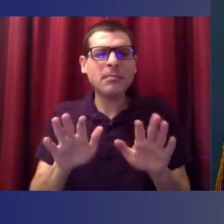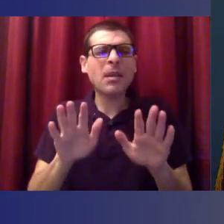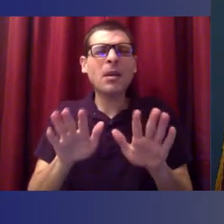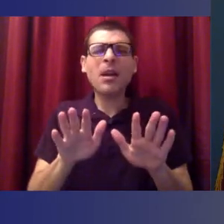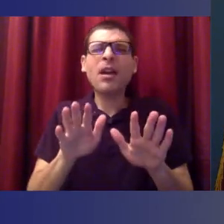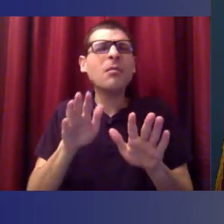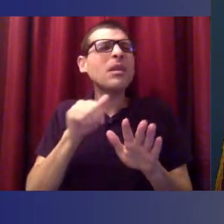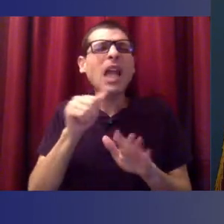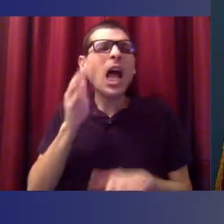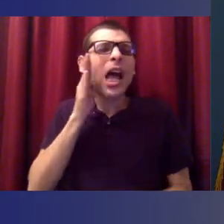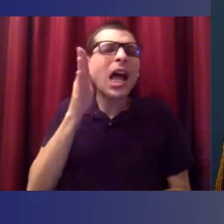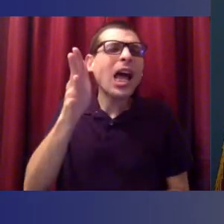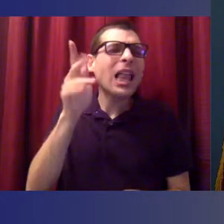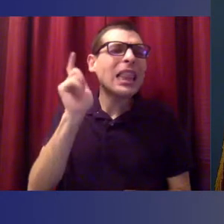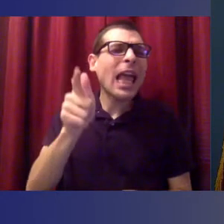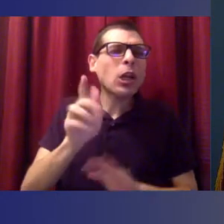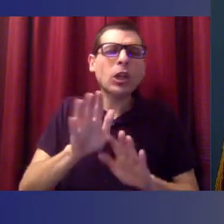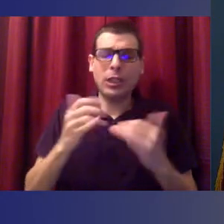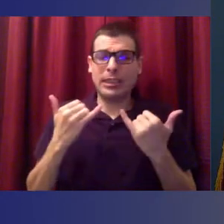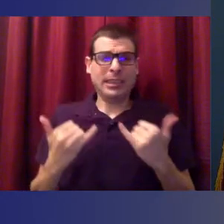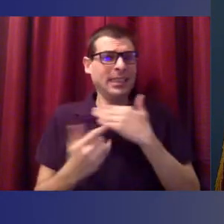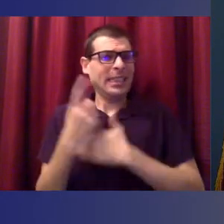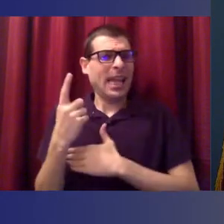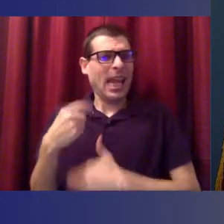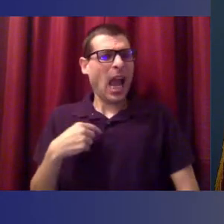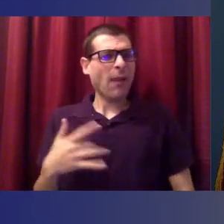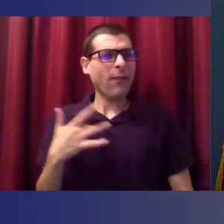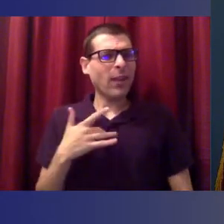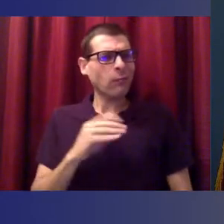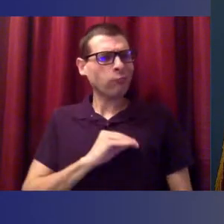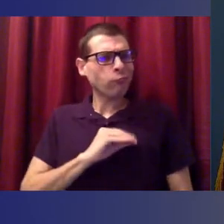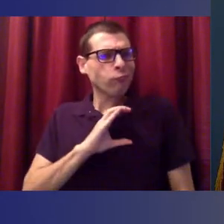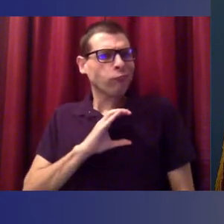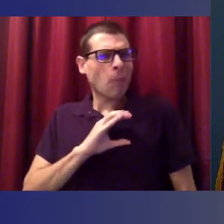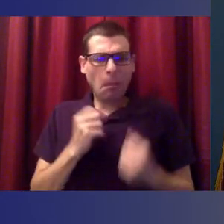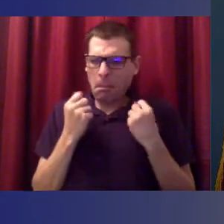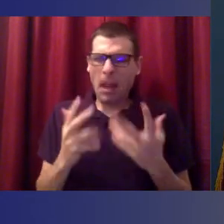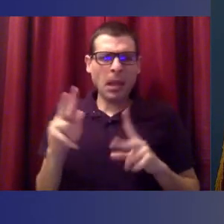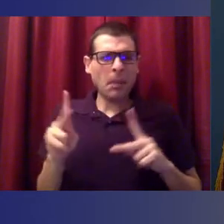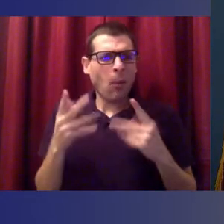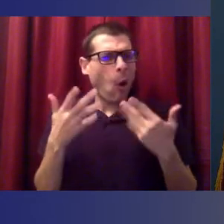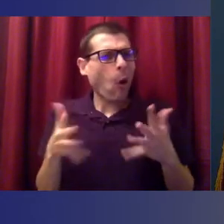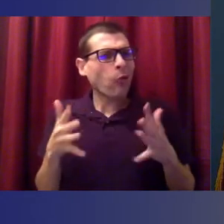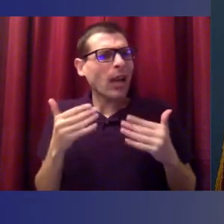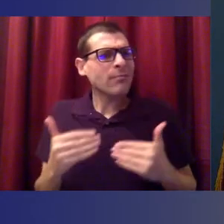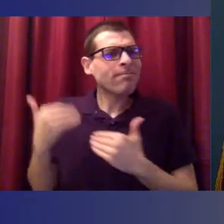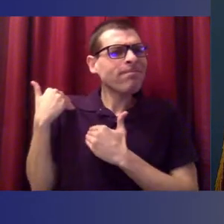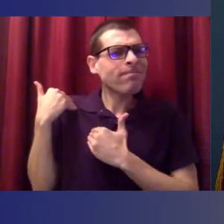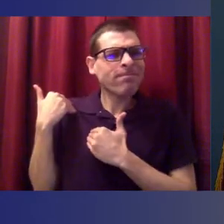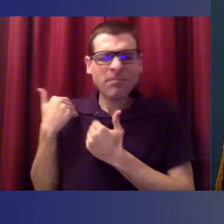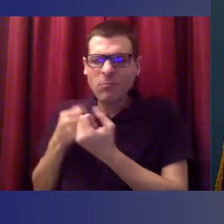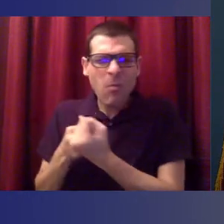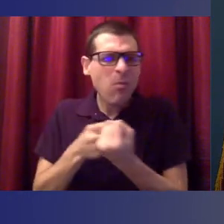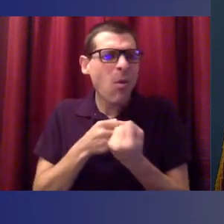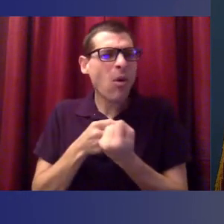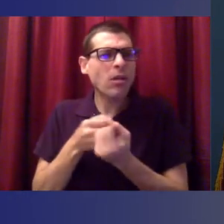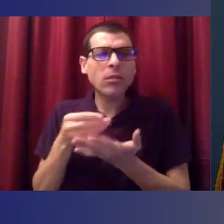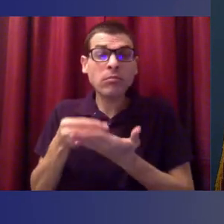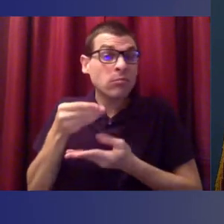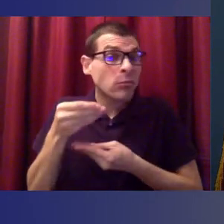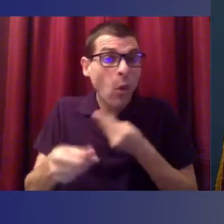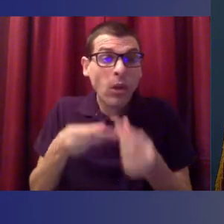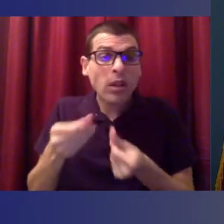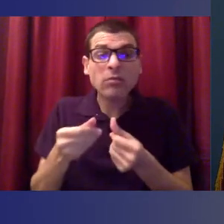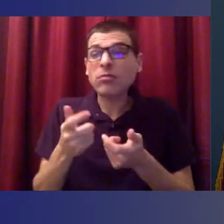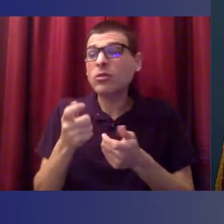in how community members are engaging personally with the challenge of homelessness, not only with their dollars and donations, but in